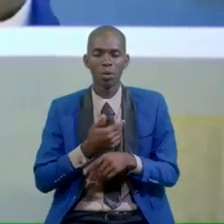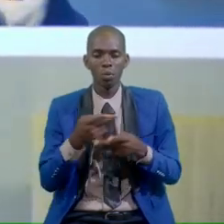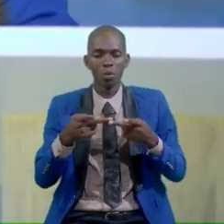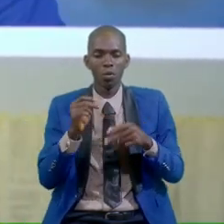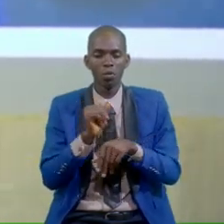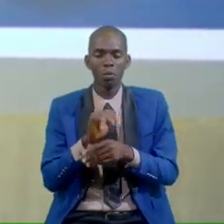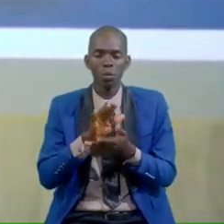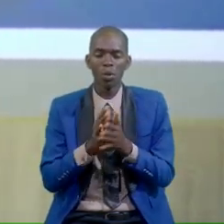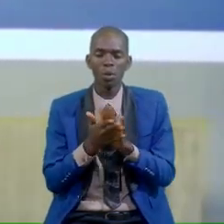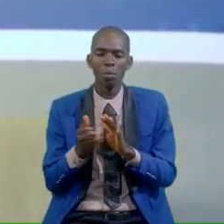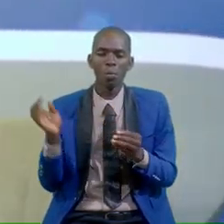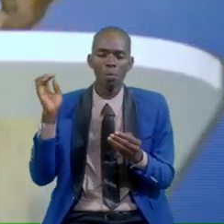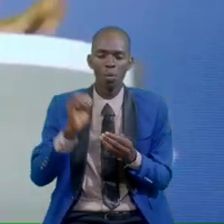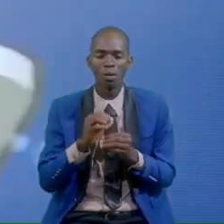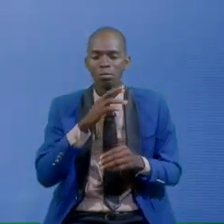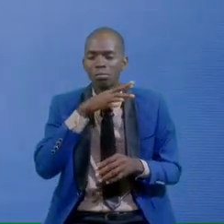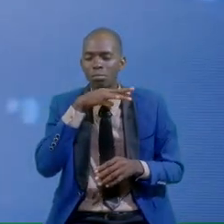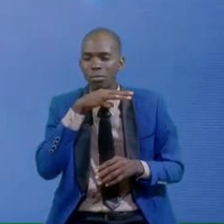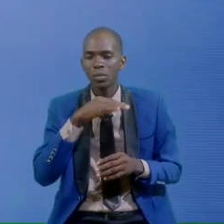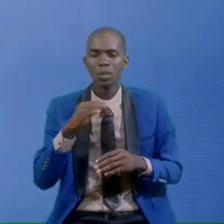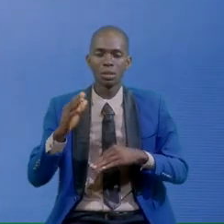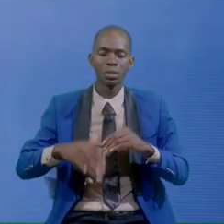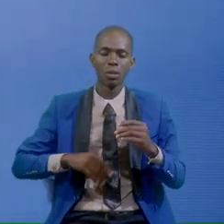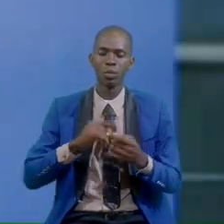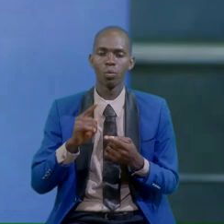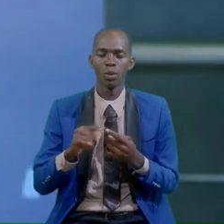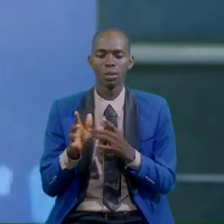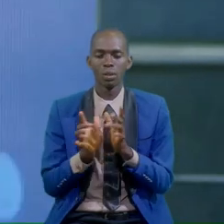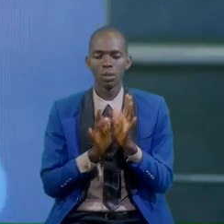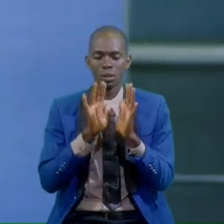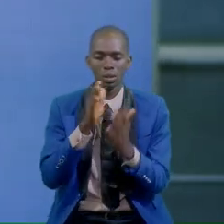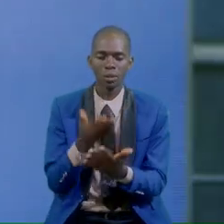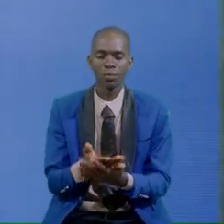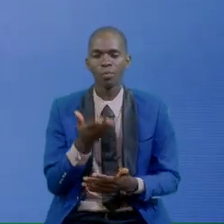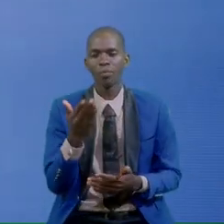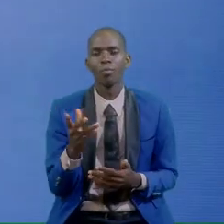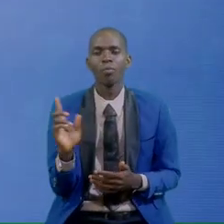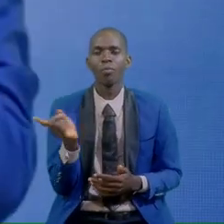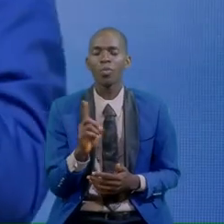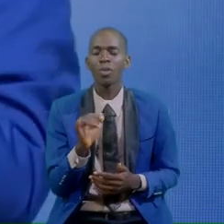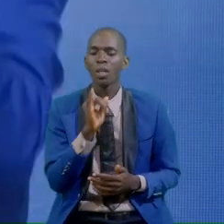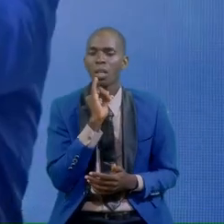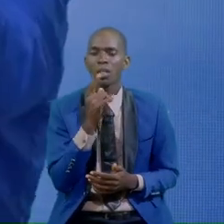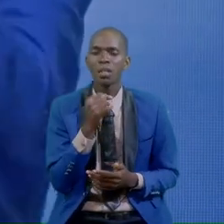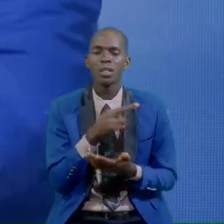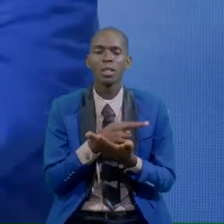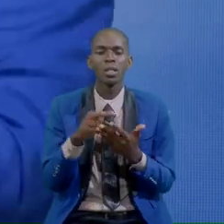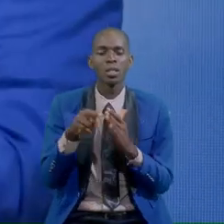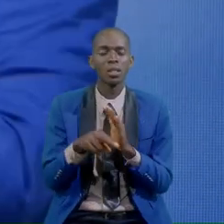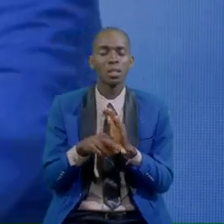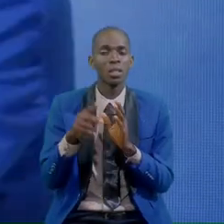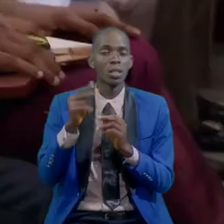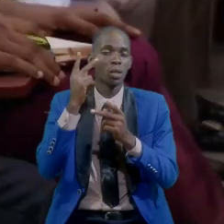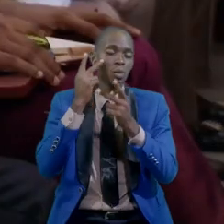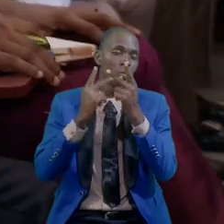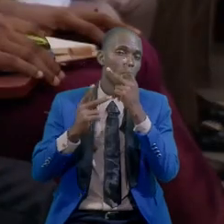those Christians got there. Where is the righteousness? The prophecy of the Lord is that I and you, we